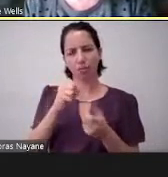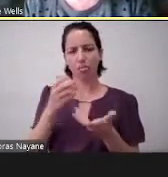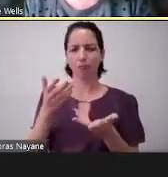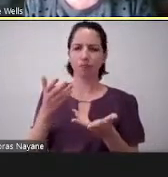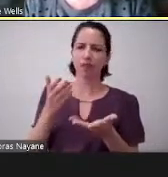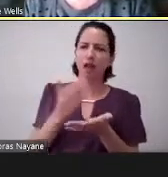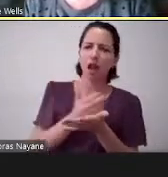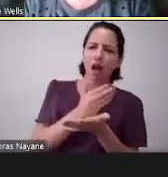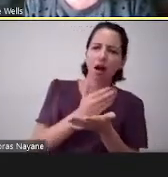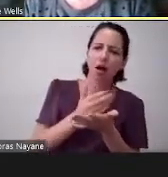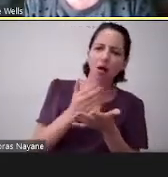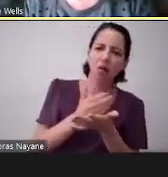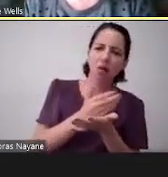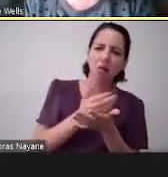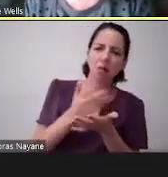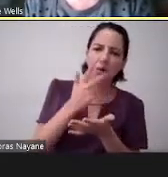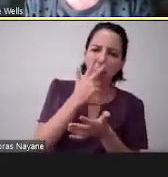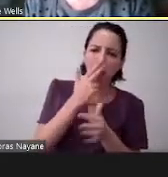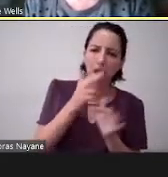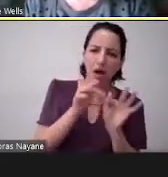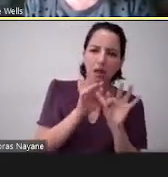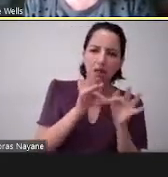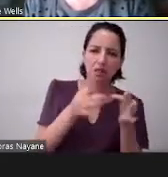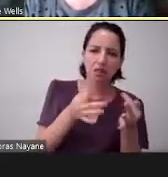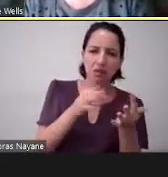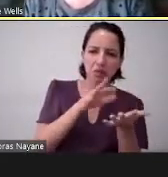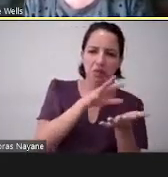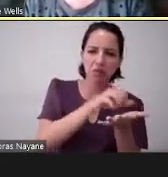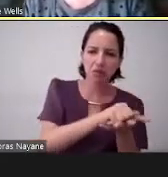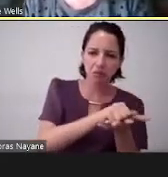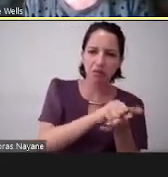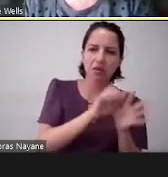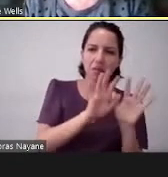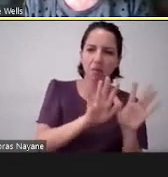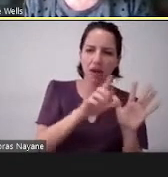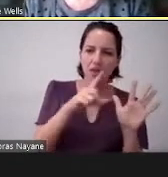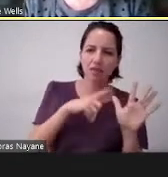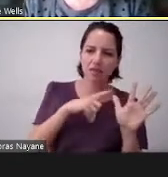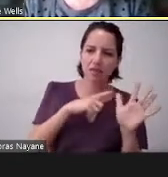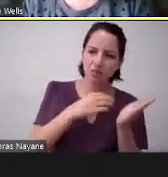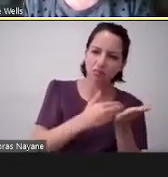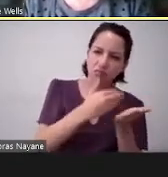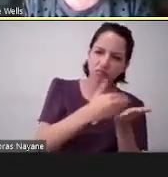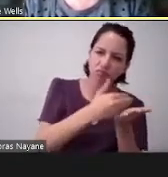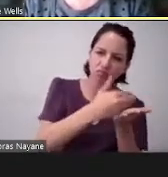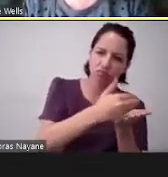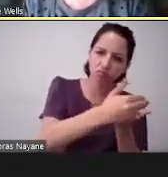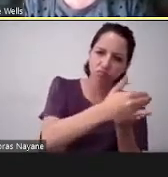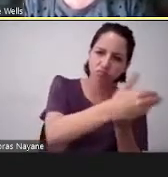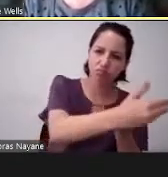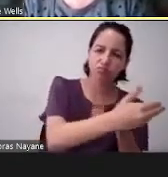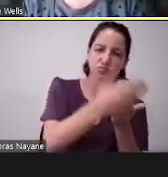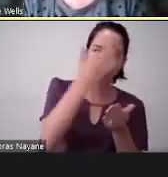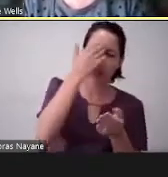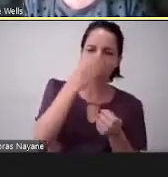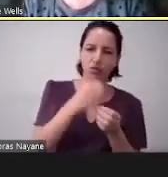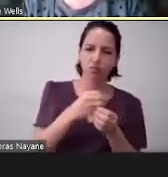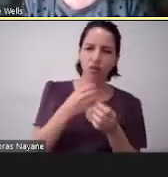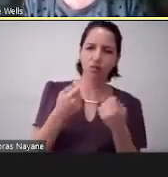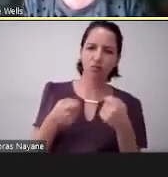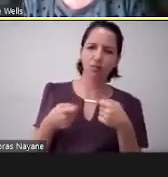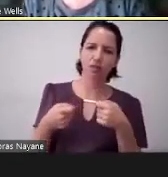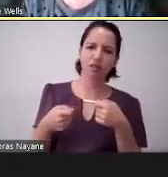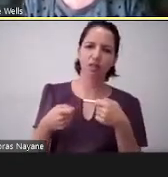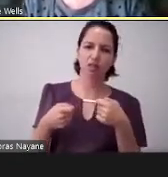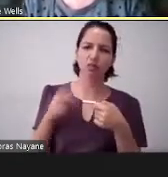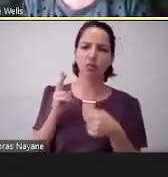implement, it also follows that they would be simple for future governments to unpick, adding to the uncertainty of outcomes